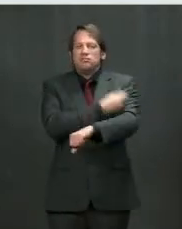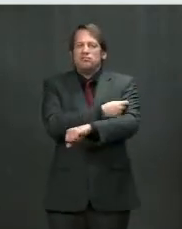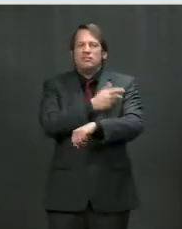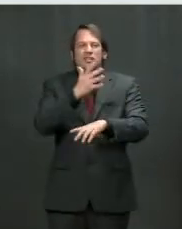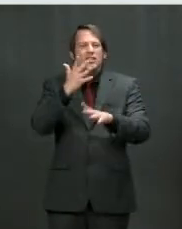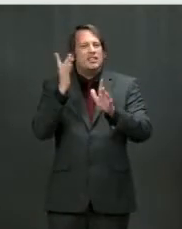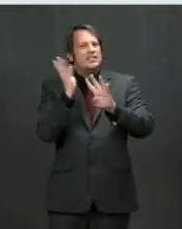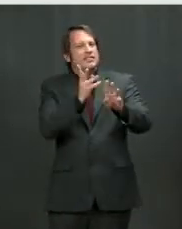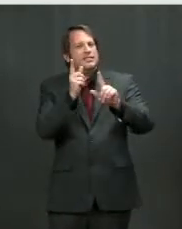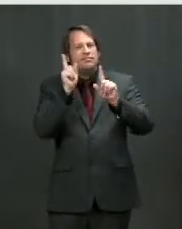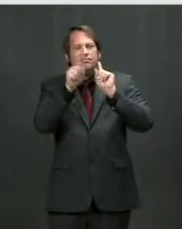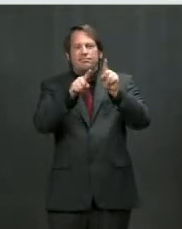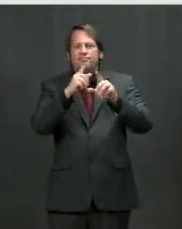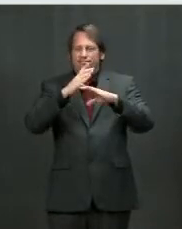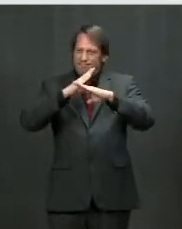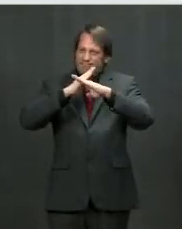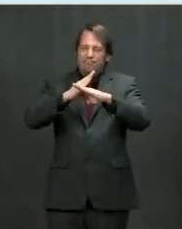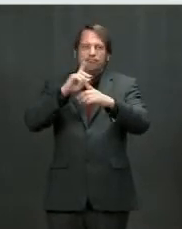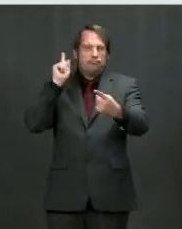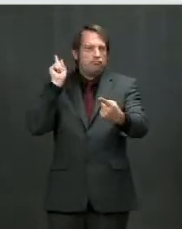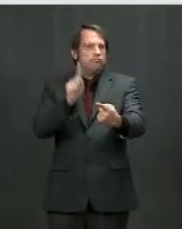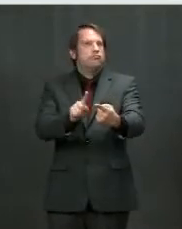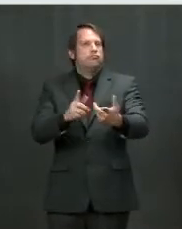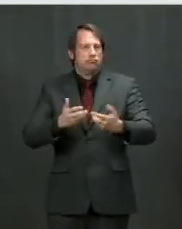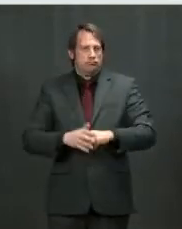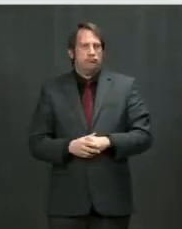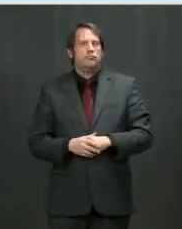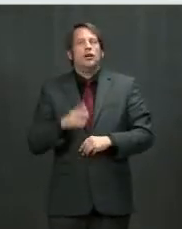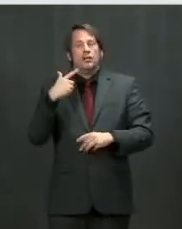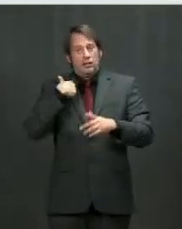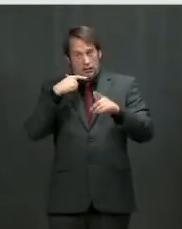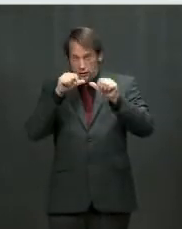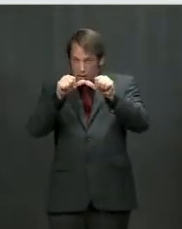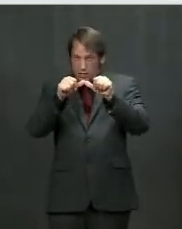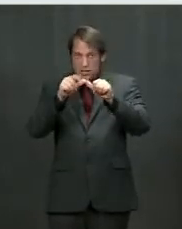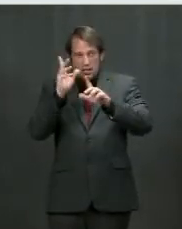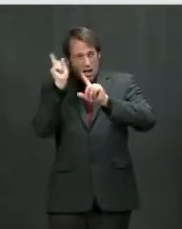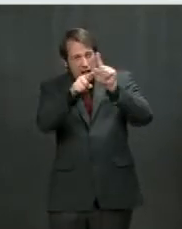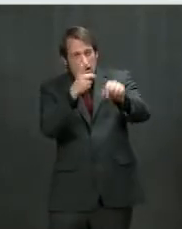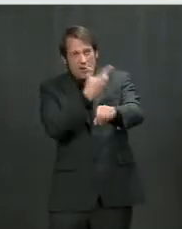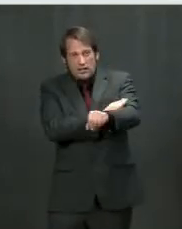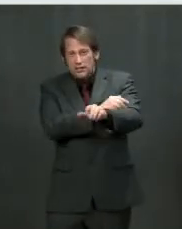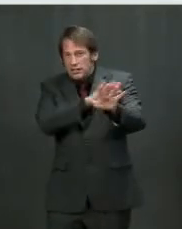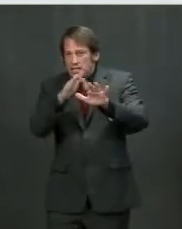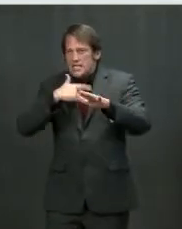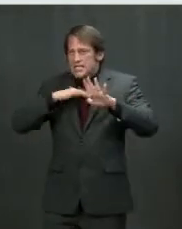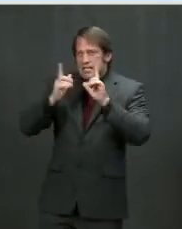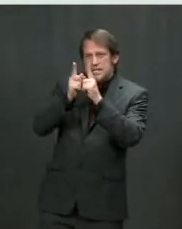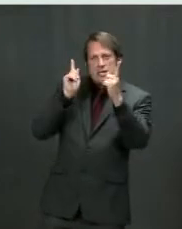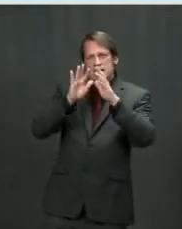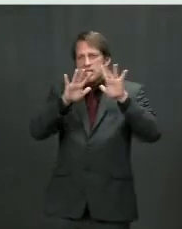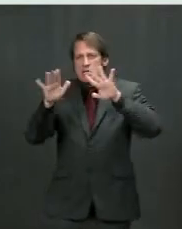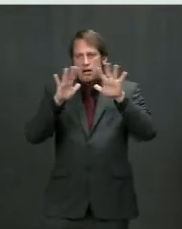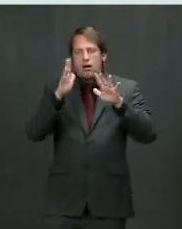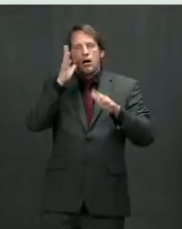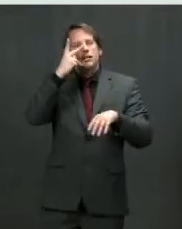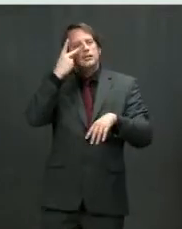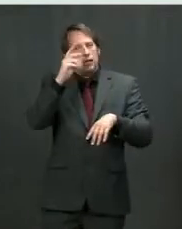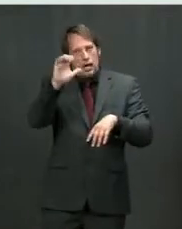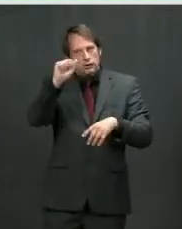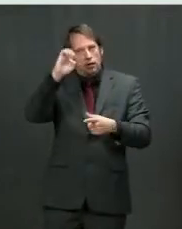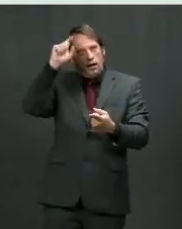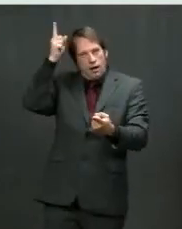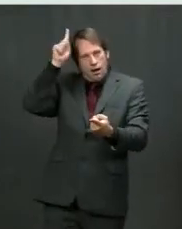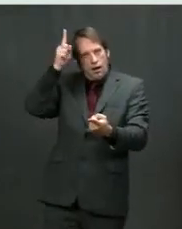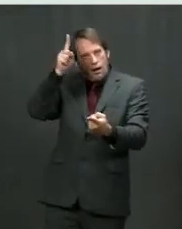health prevention measures, we are seeing case counts decrease and deaths decrease. This is the case in older adults, where